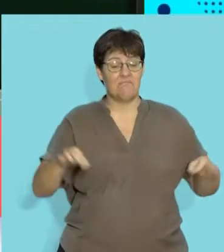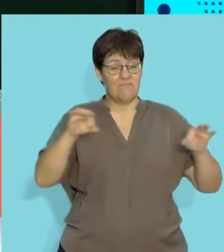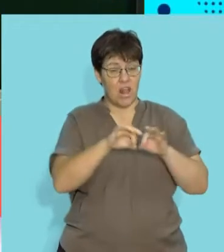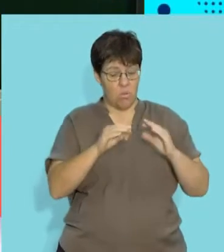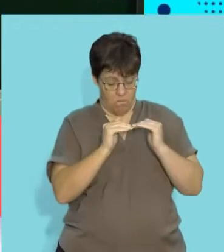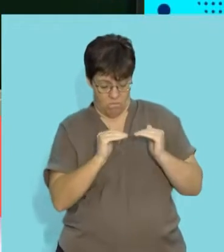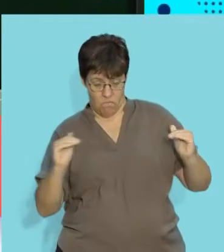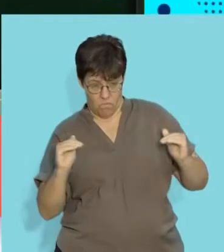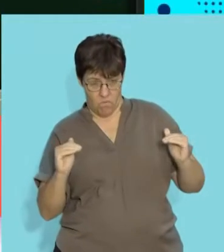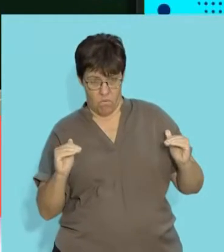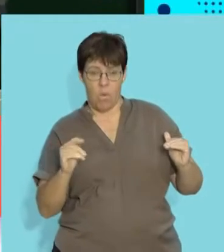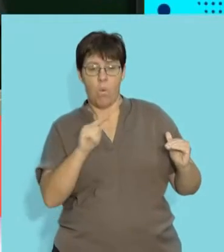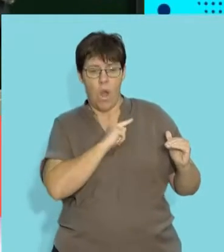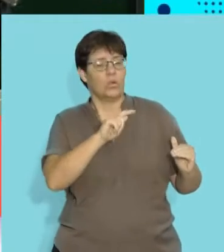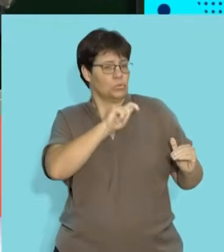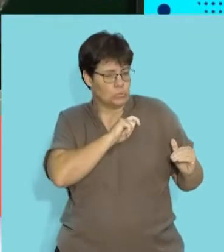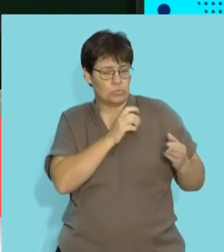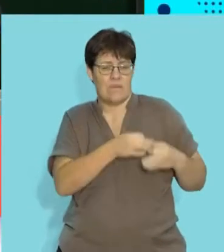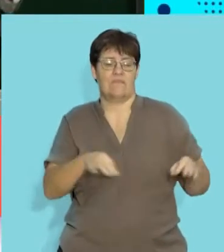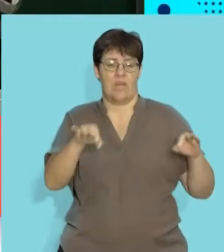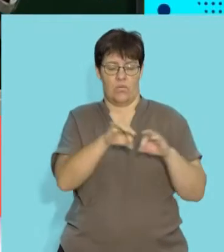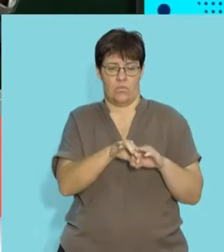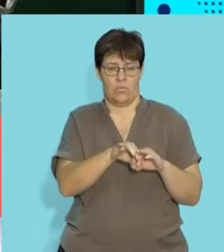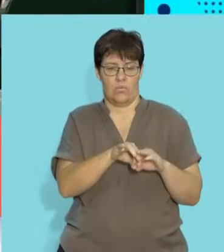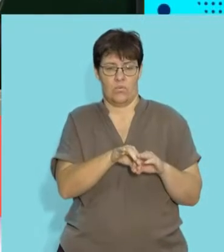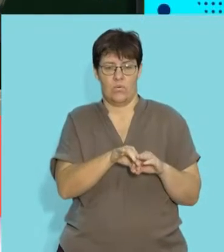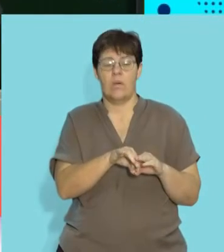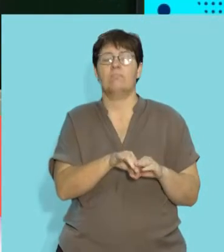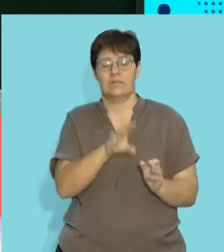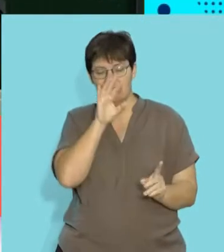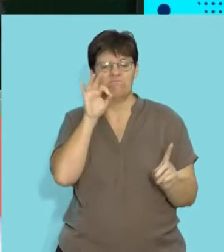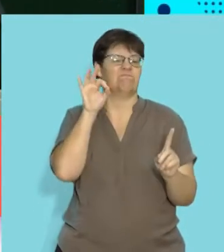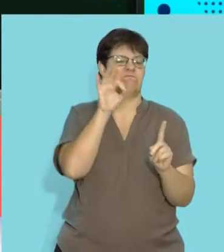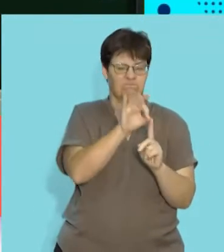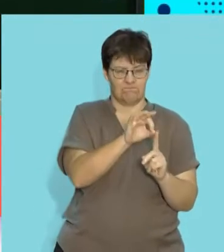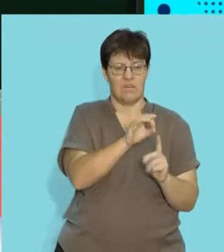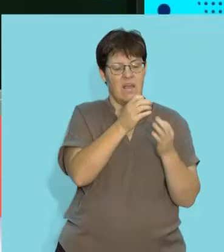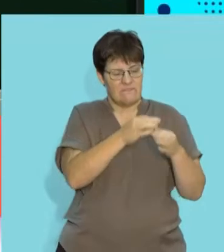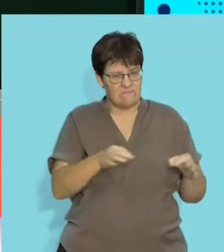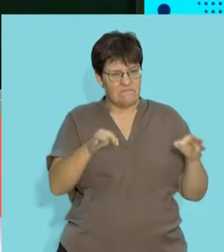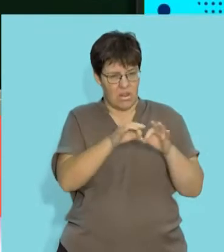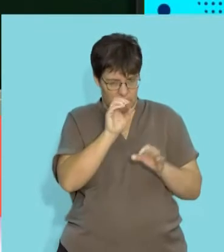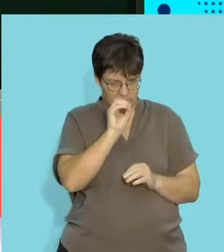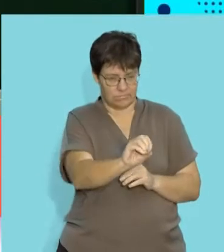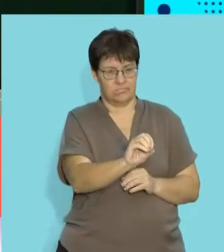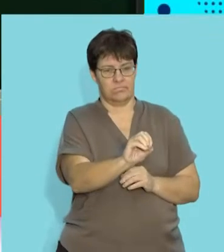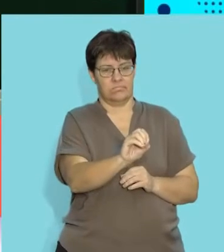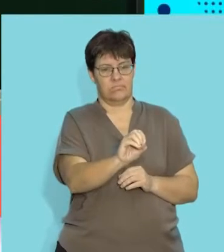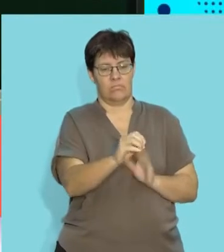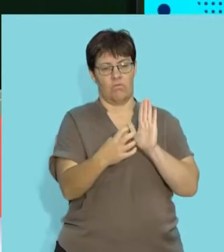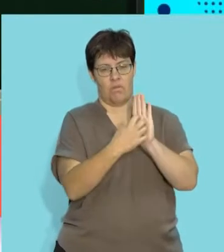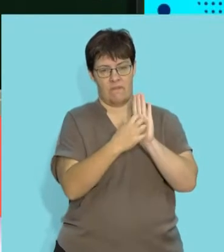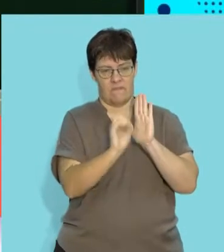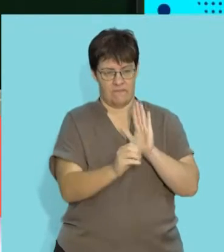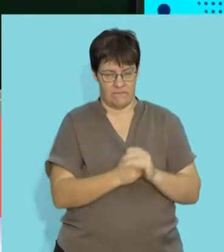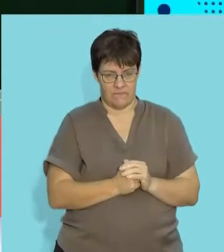the x values that are on a number line, because they are real values, they are all defined, they are all valid on